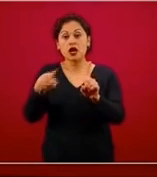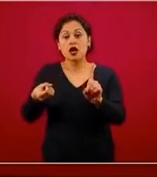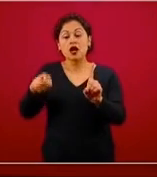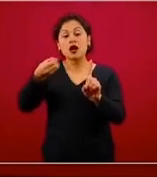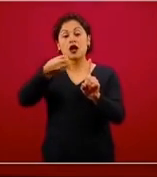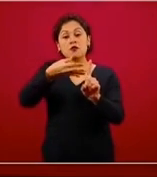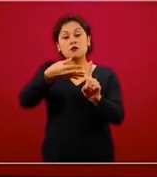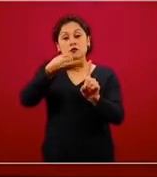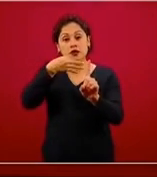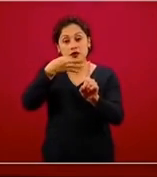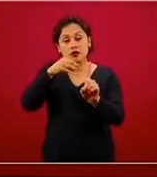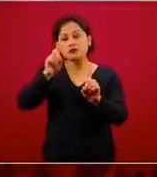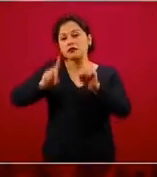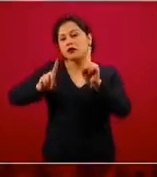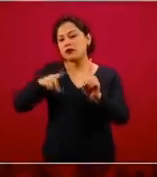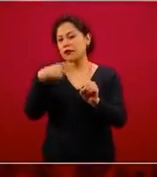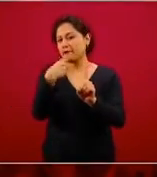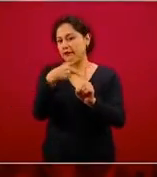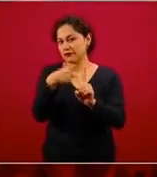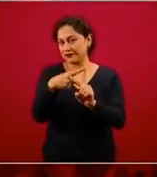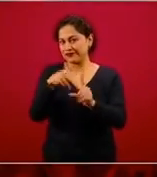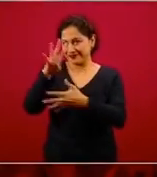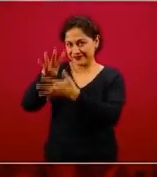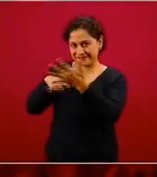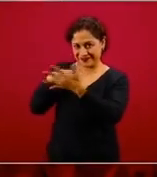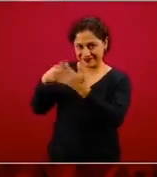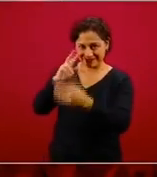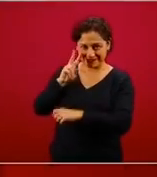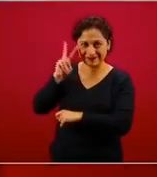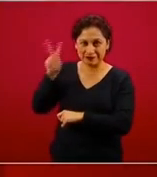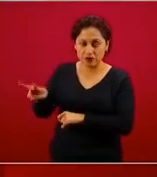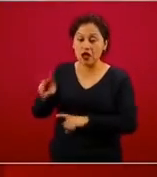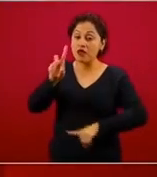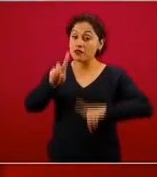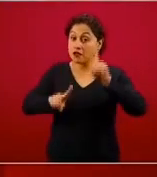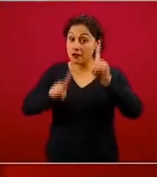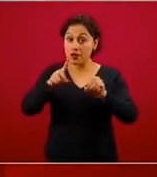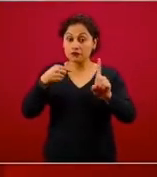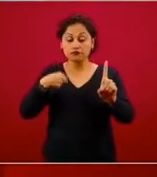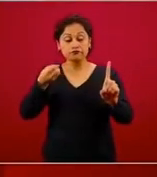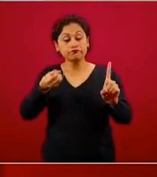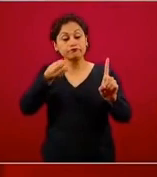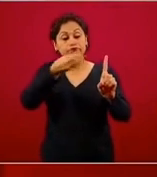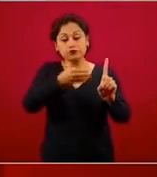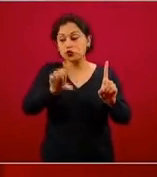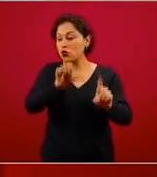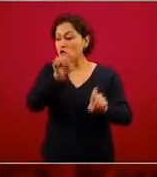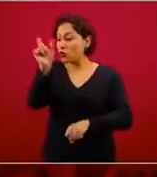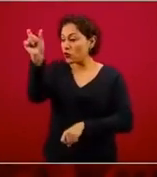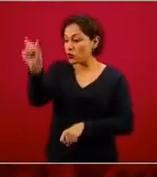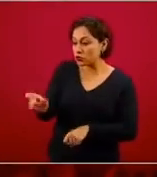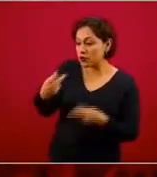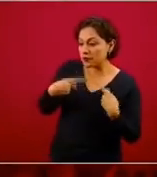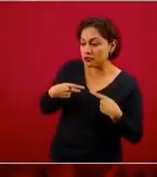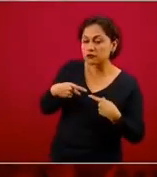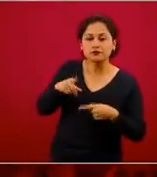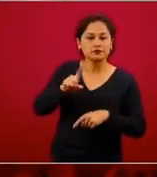if an effect from some medicines have the same effect on different patients.